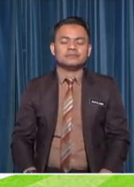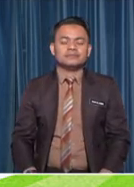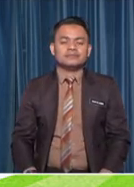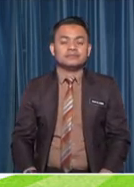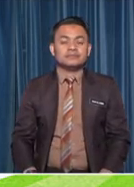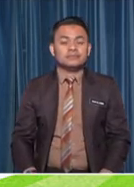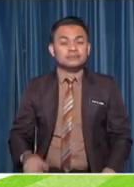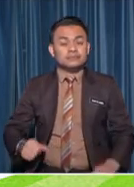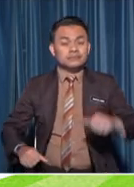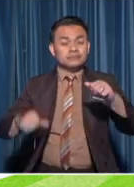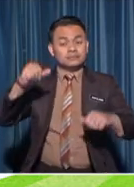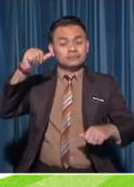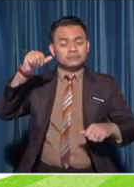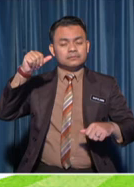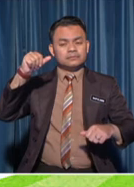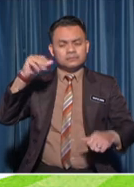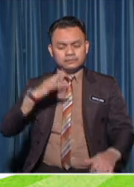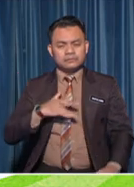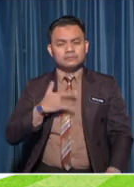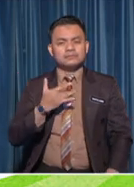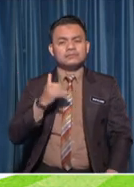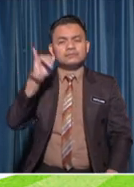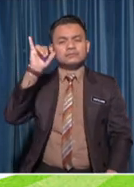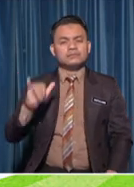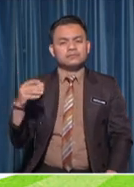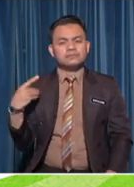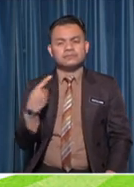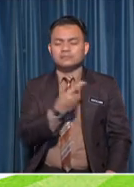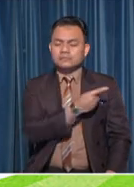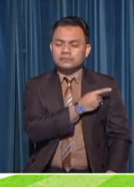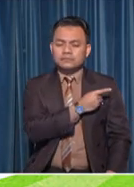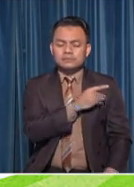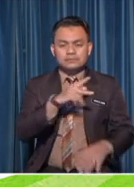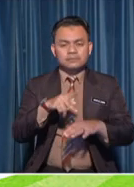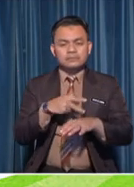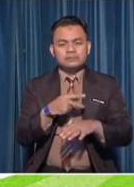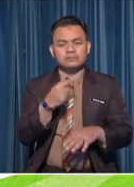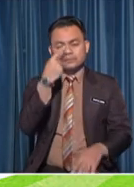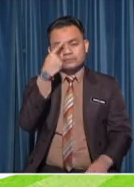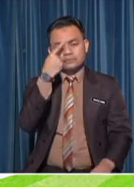Which of your senses will you use to listen to your favorite song?